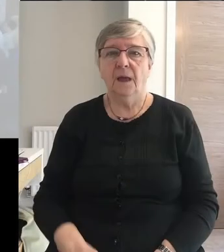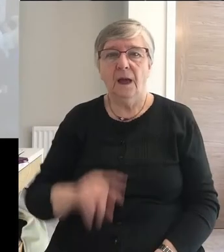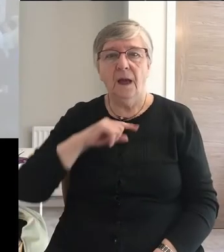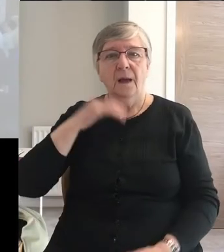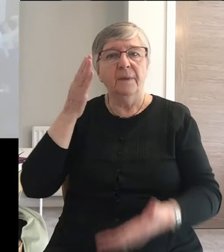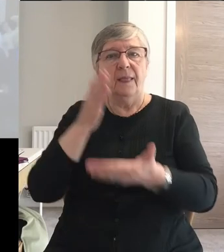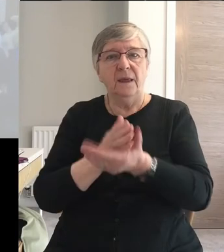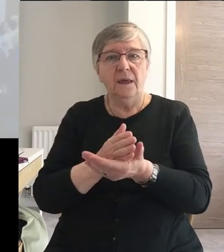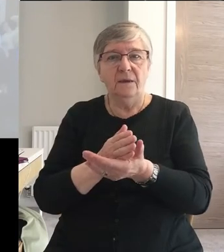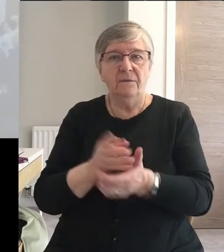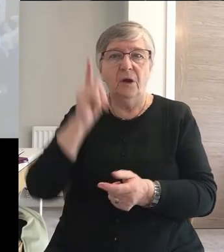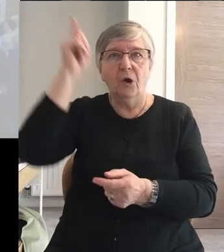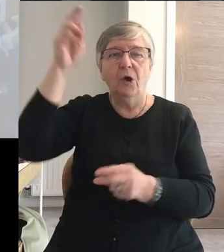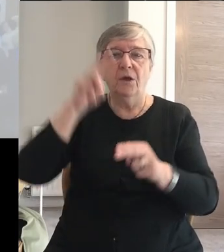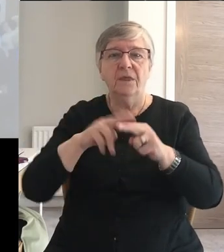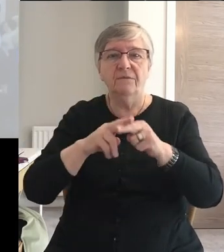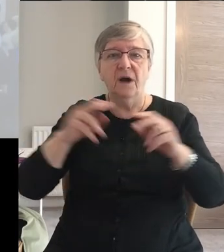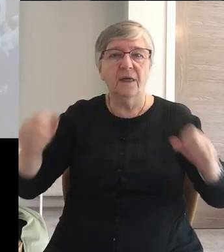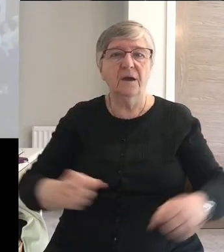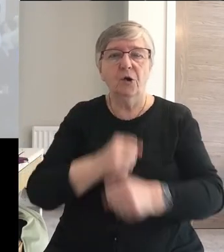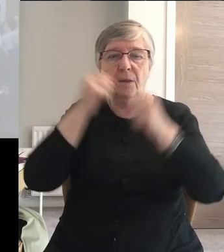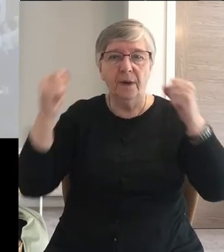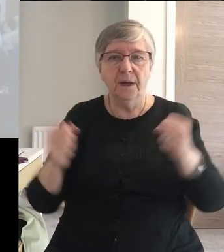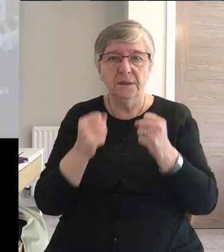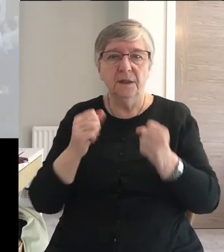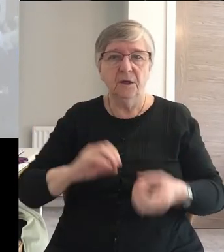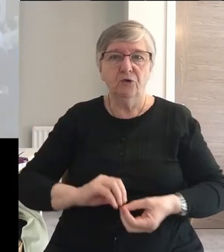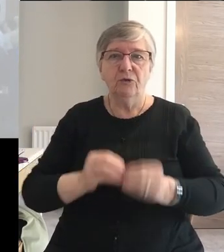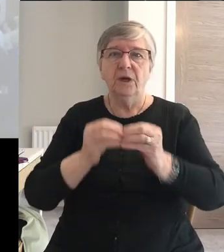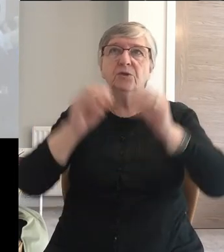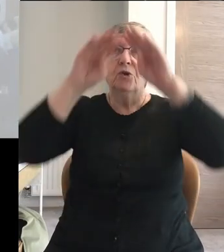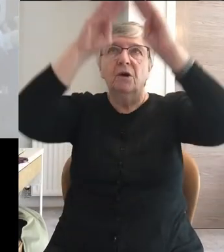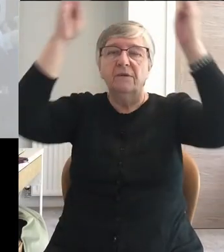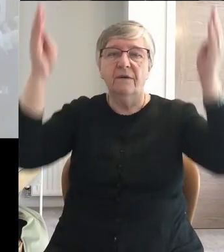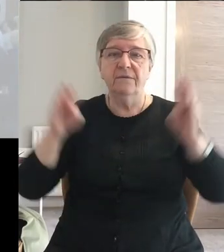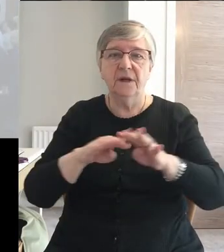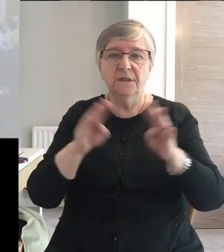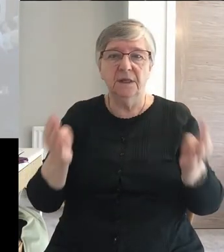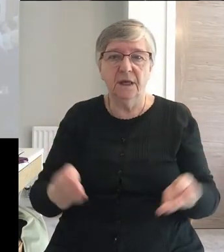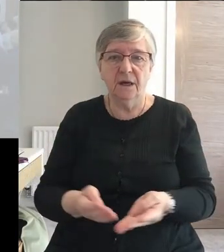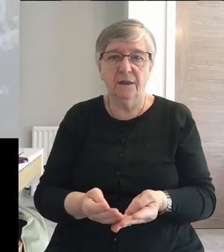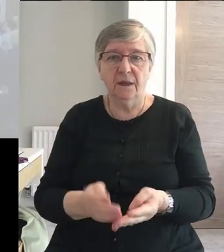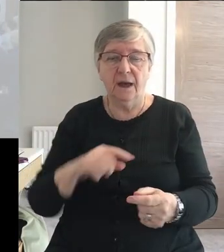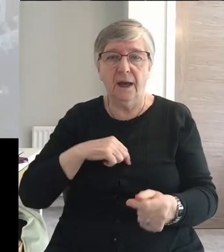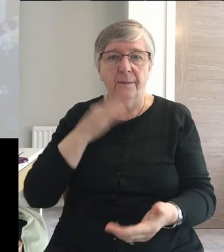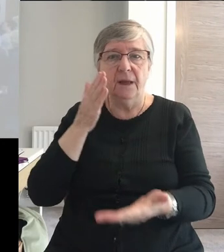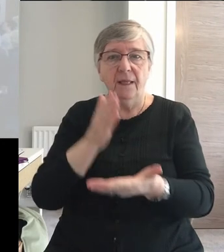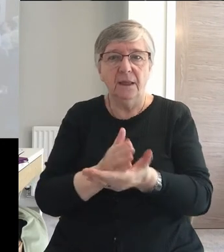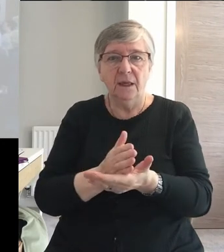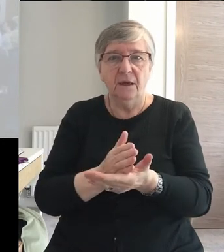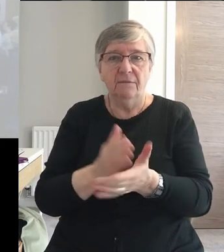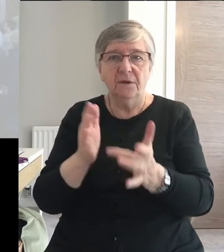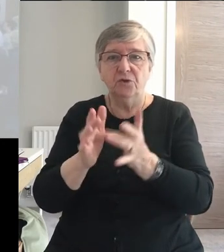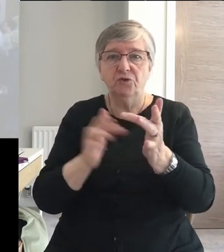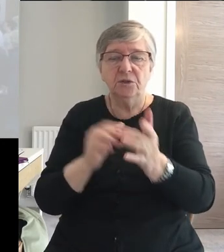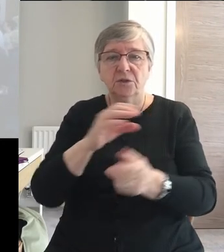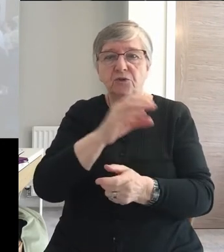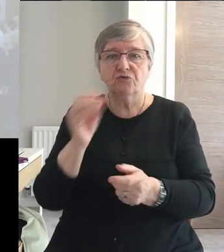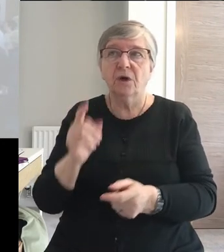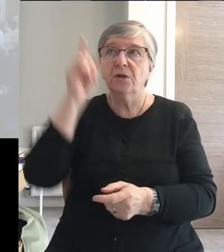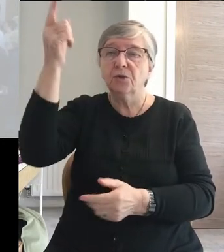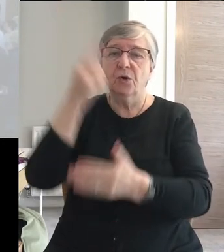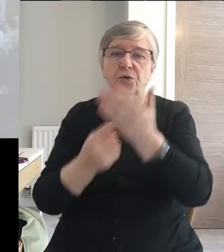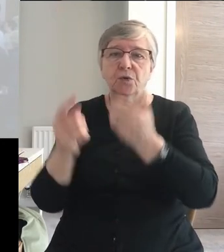I believe in God the Father Almighty, Creator of heaven and earth. I believe in Jesus